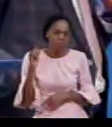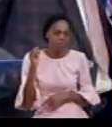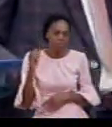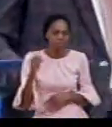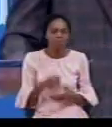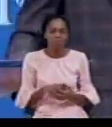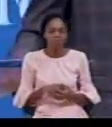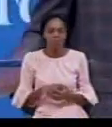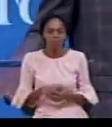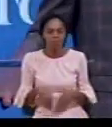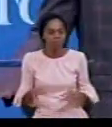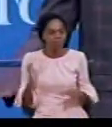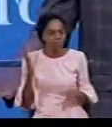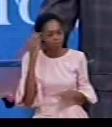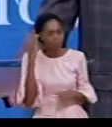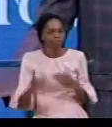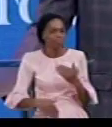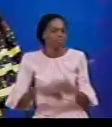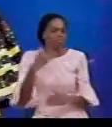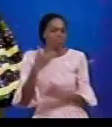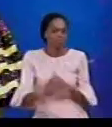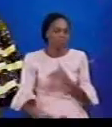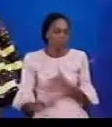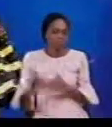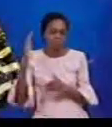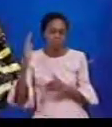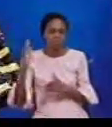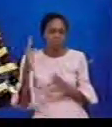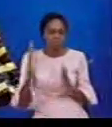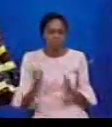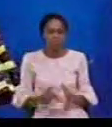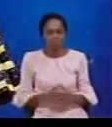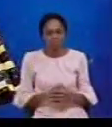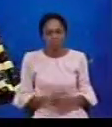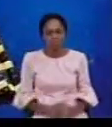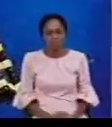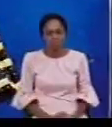to the next testifier. Get ready, miracle for you too.